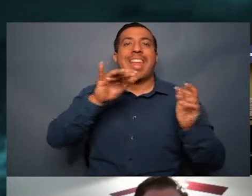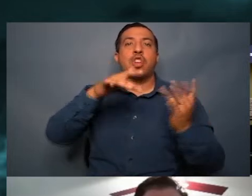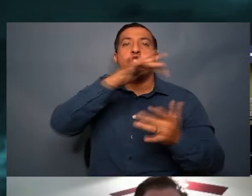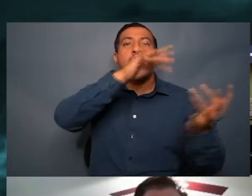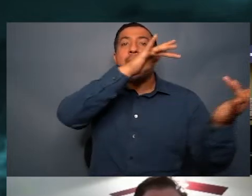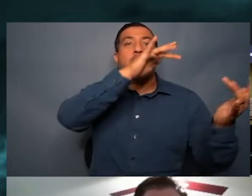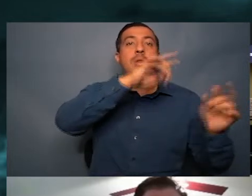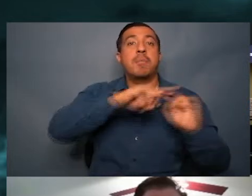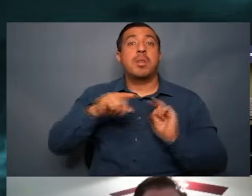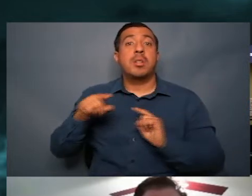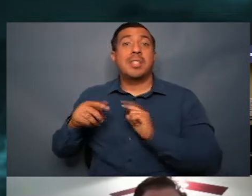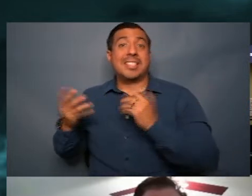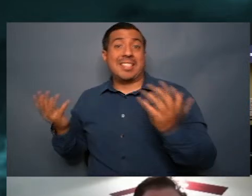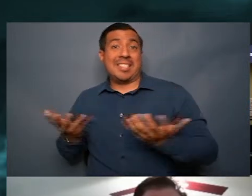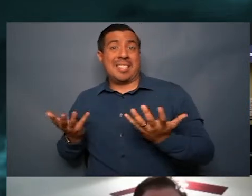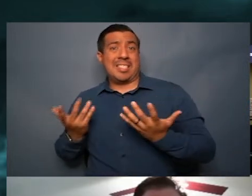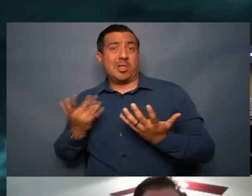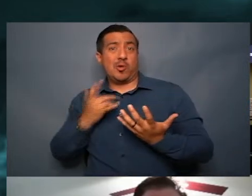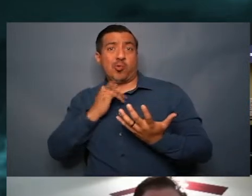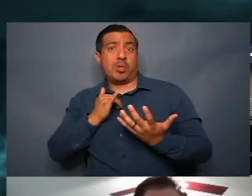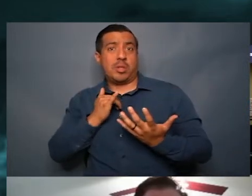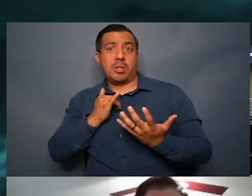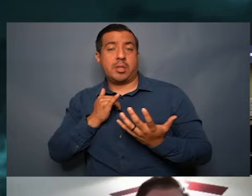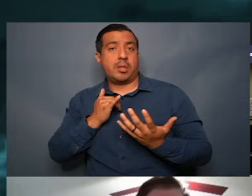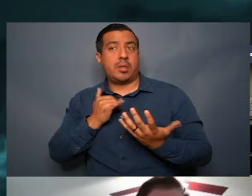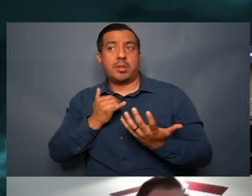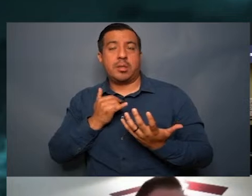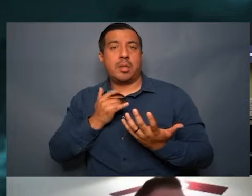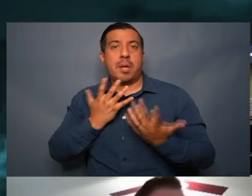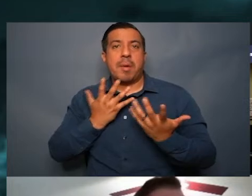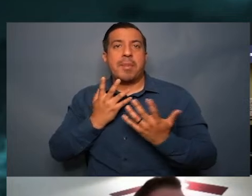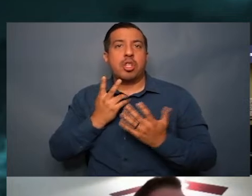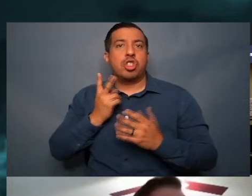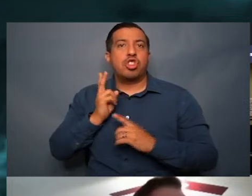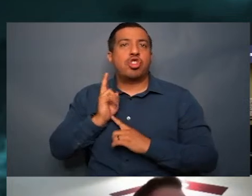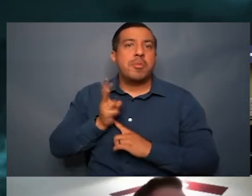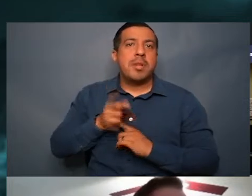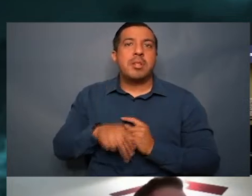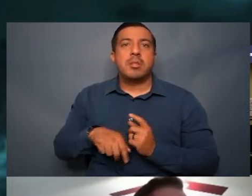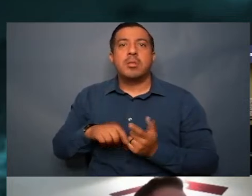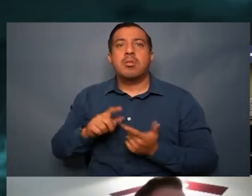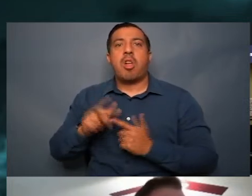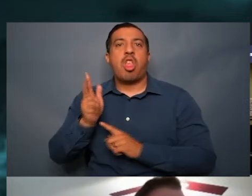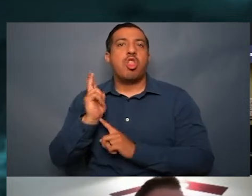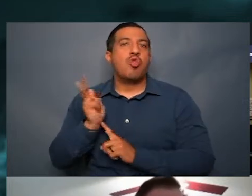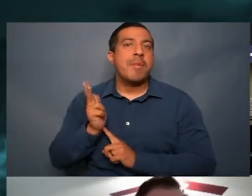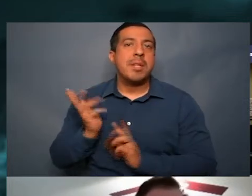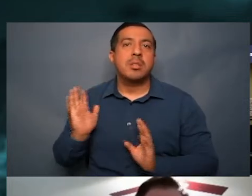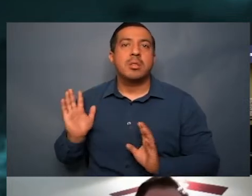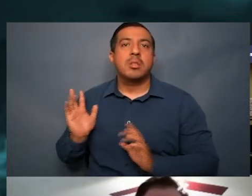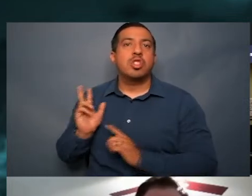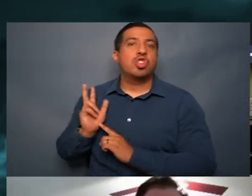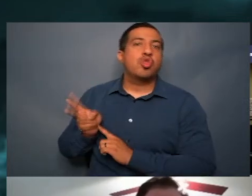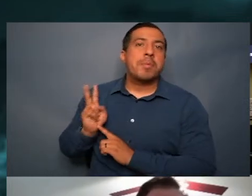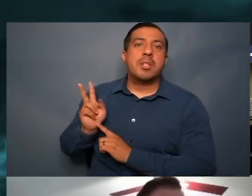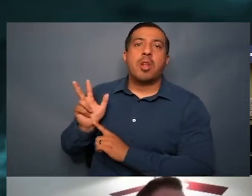Here is more like on a spin up, maybe no more than 2 minutes or 3 minutes, and that's